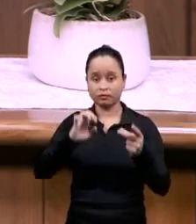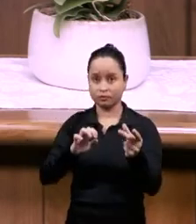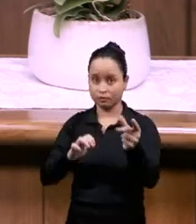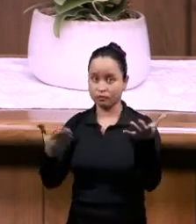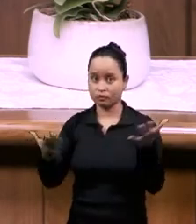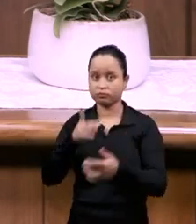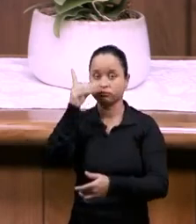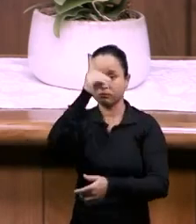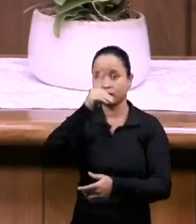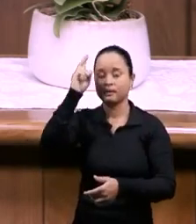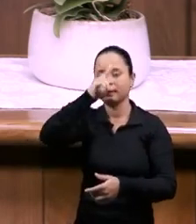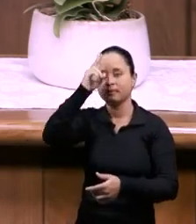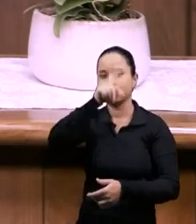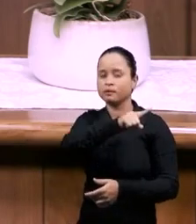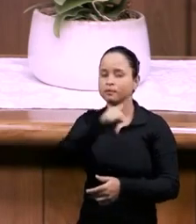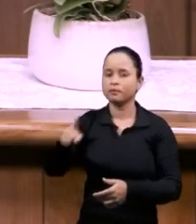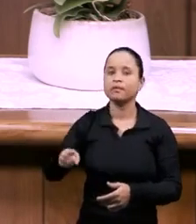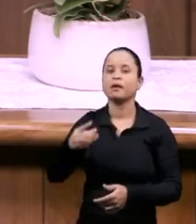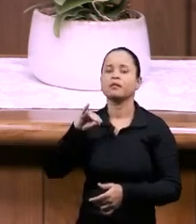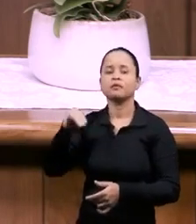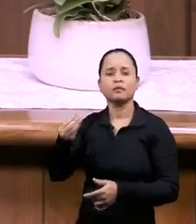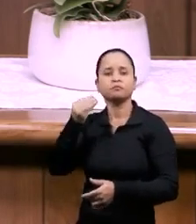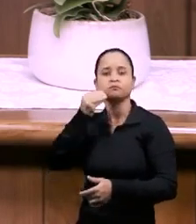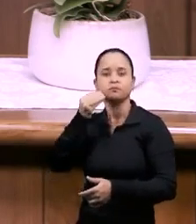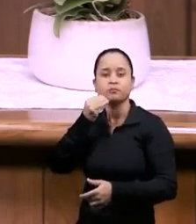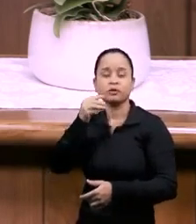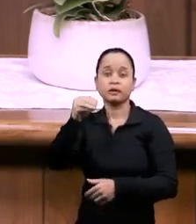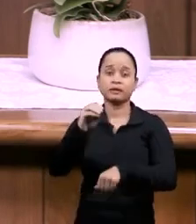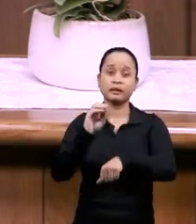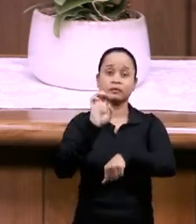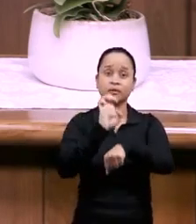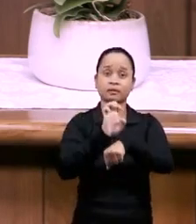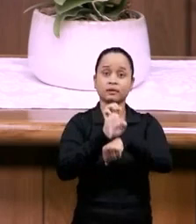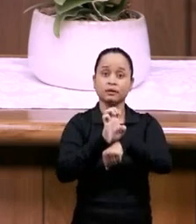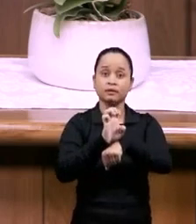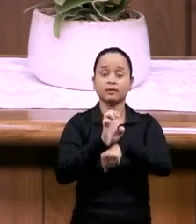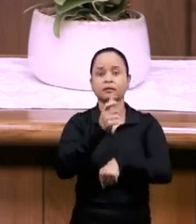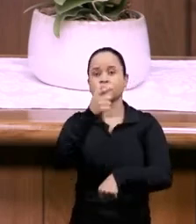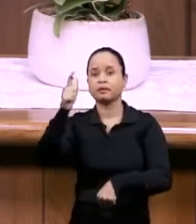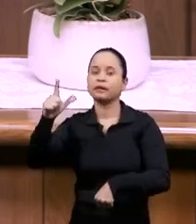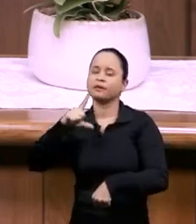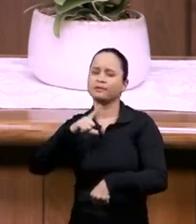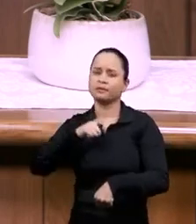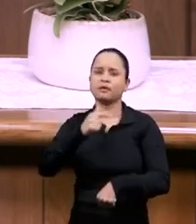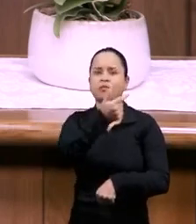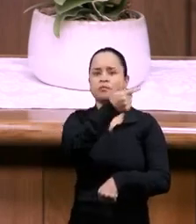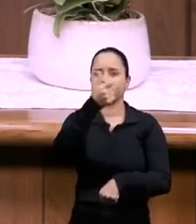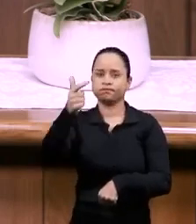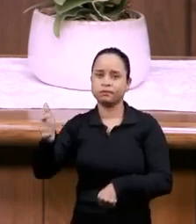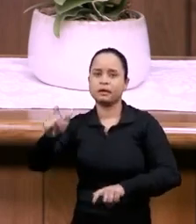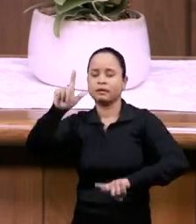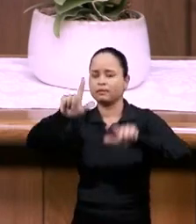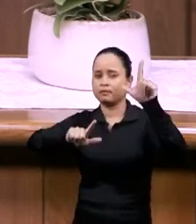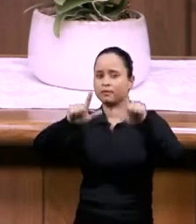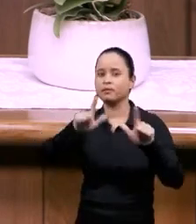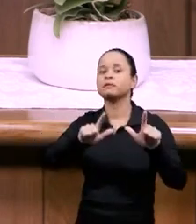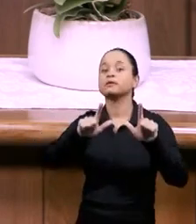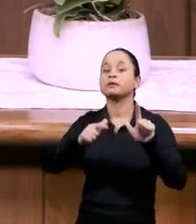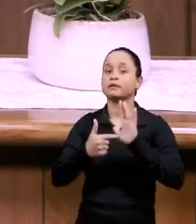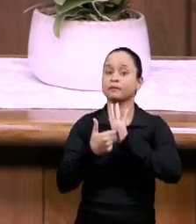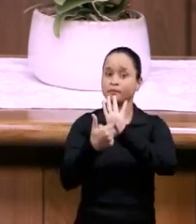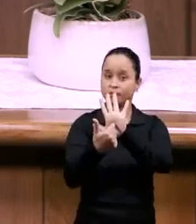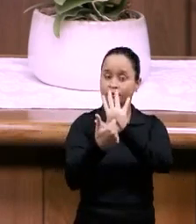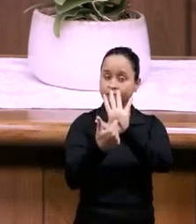gospel. That will also be transmitted through the TV channels in Brazil, also available on the YouTube